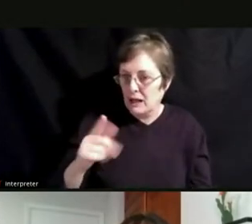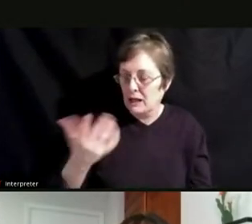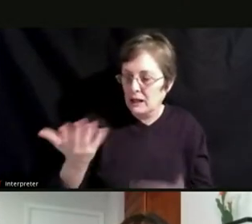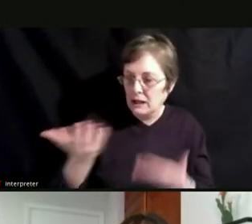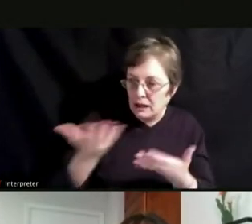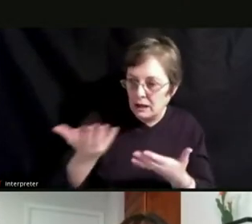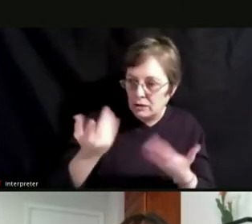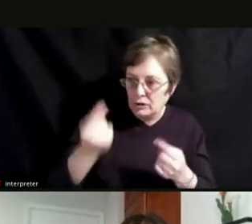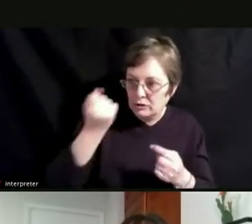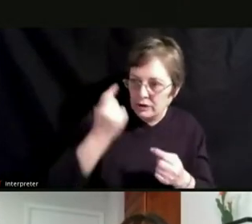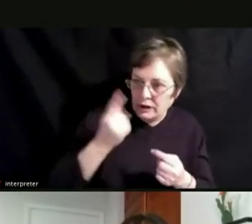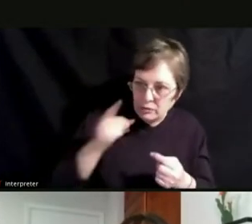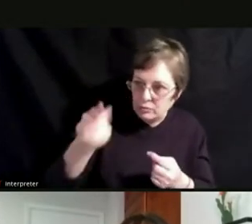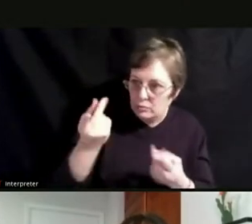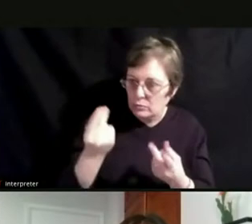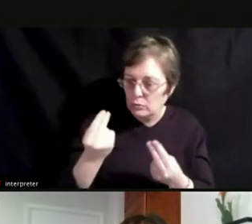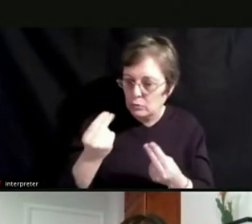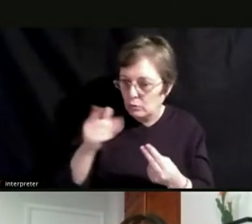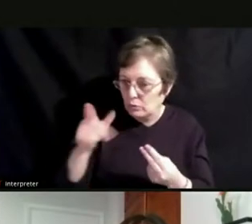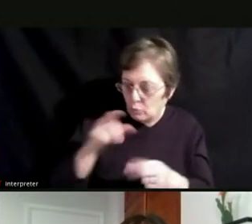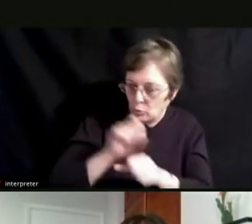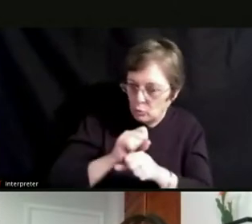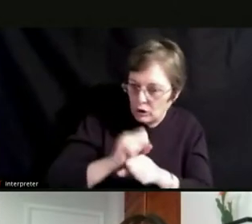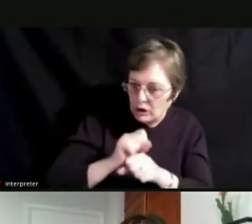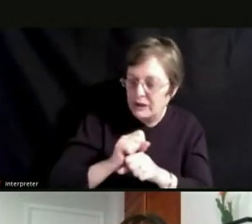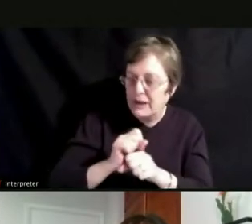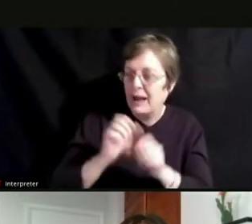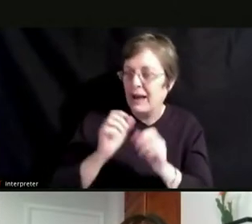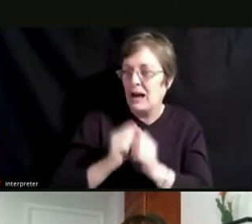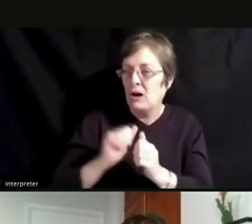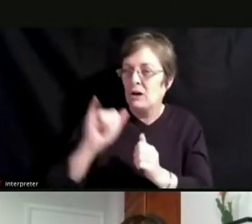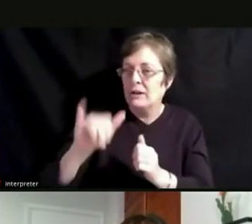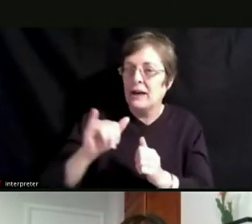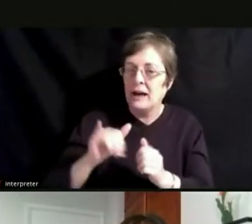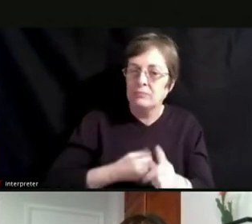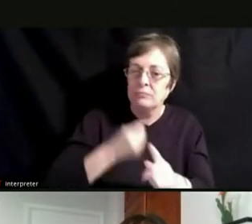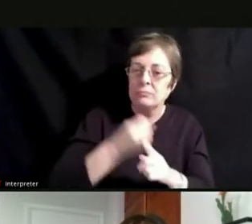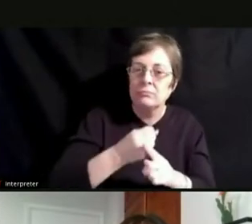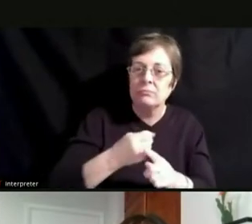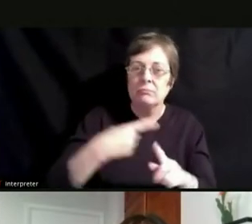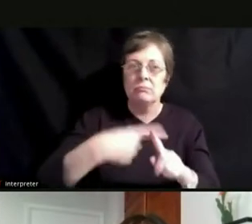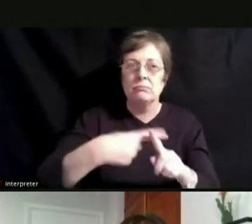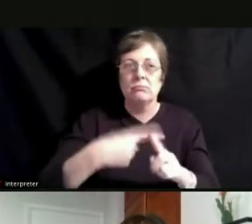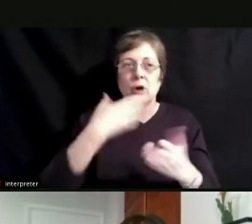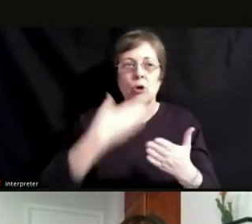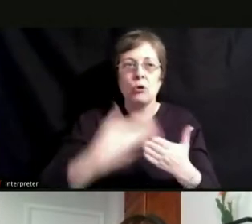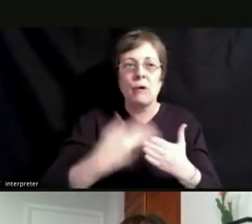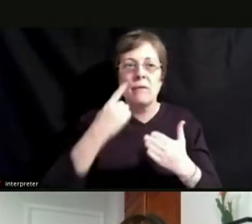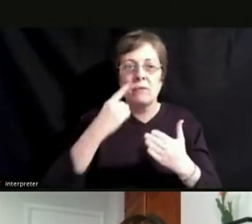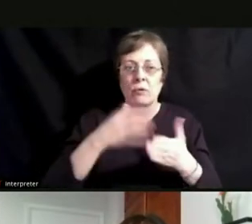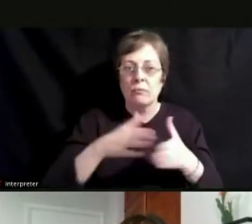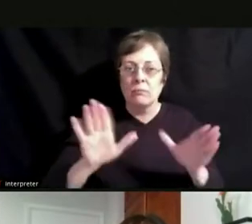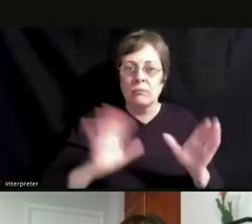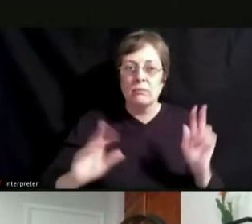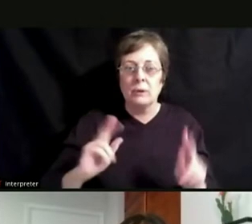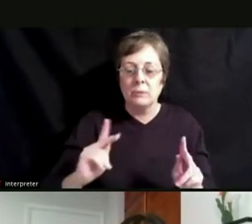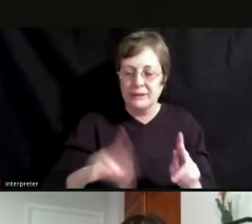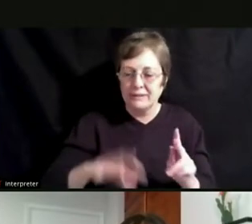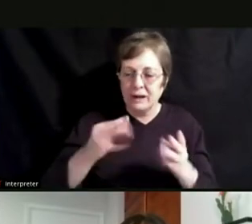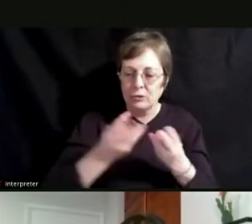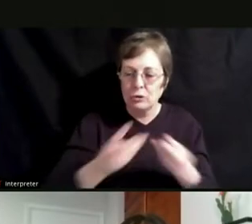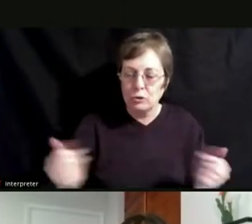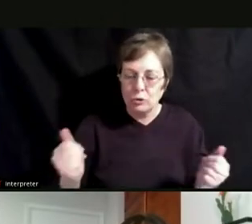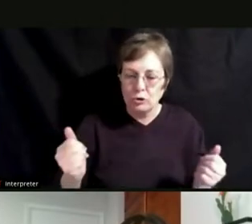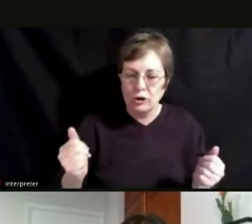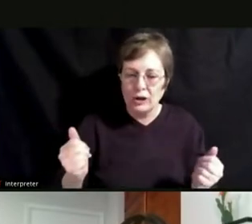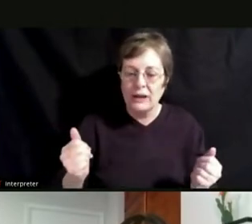they're working on? How could that bring to bear something good for mankind when it comes to new solutions that make us a much better place